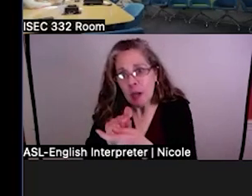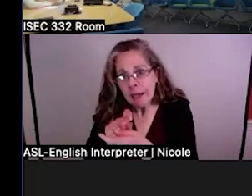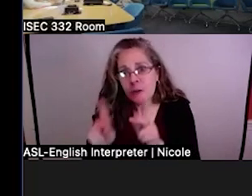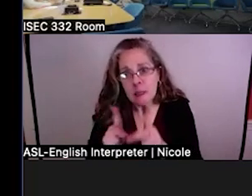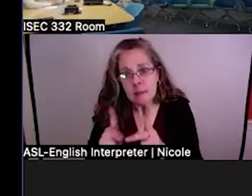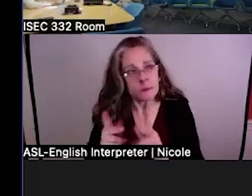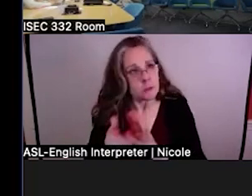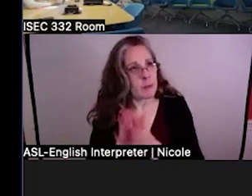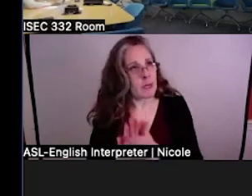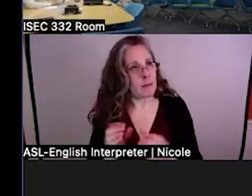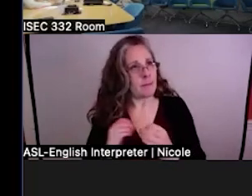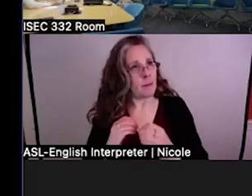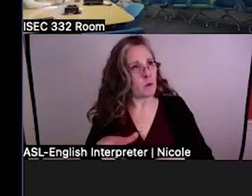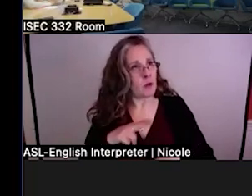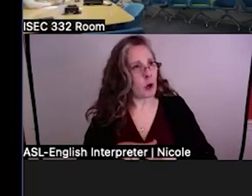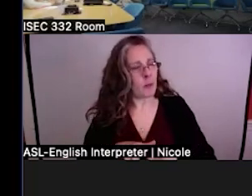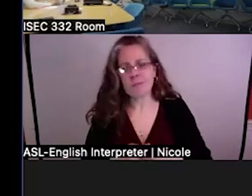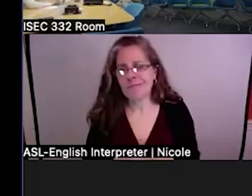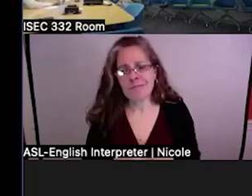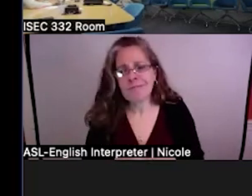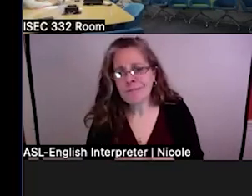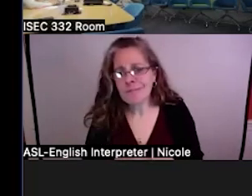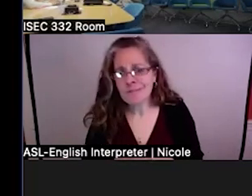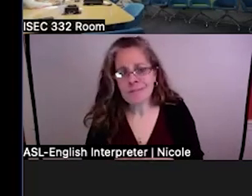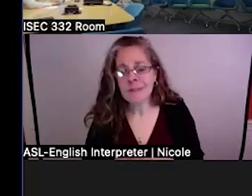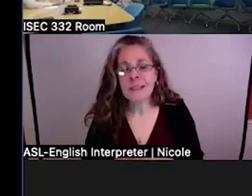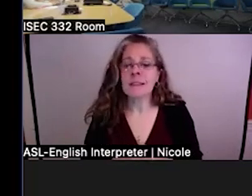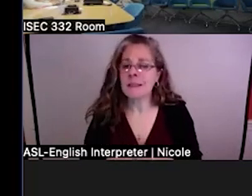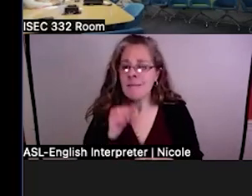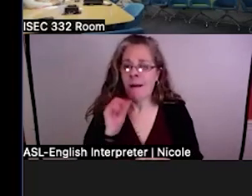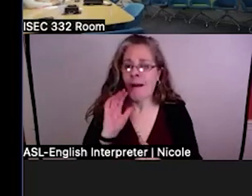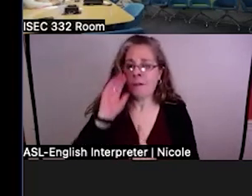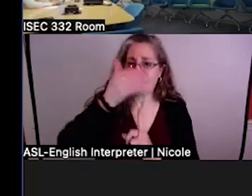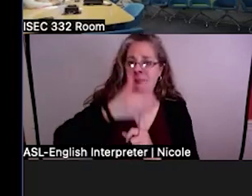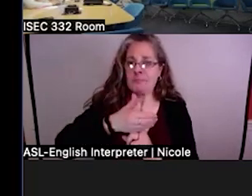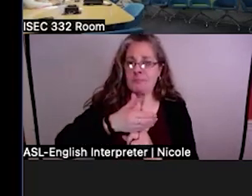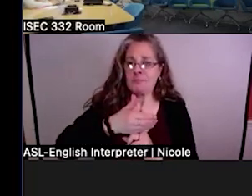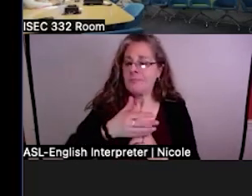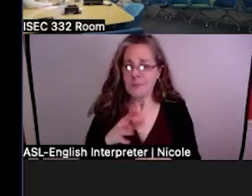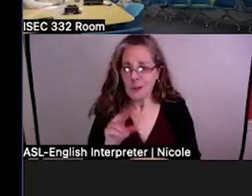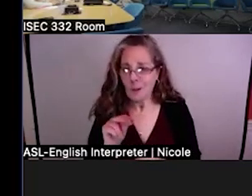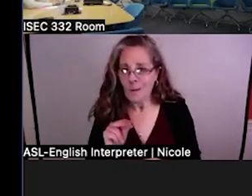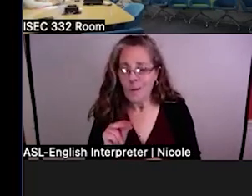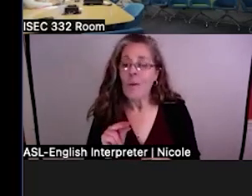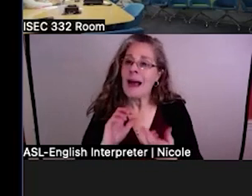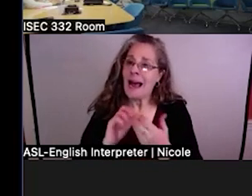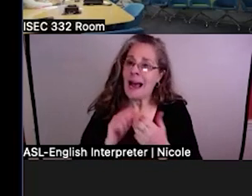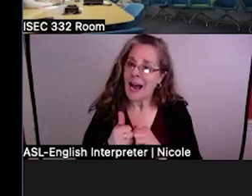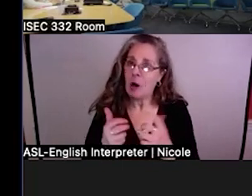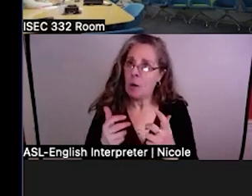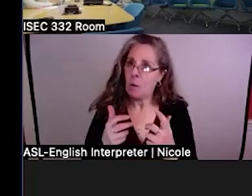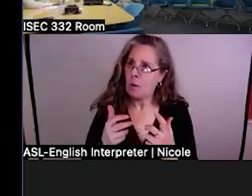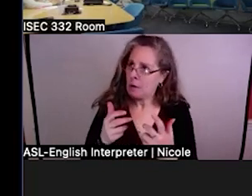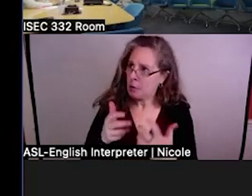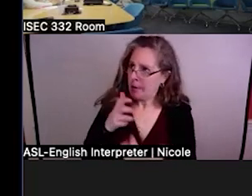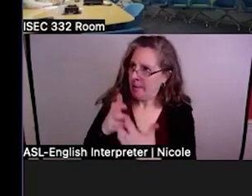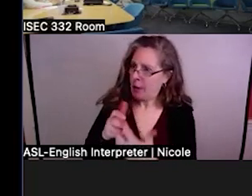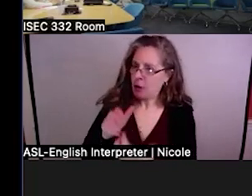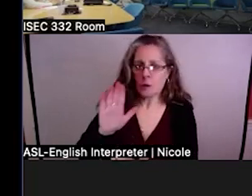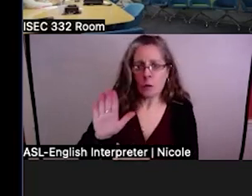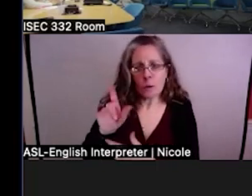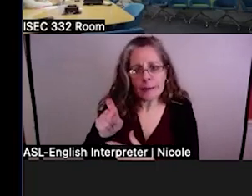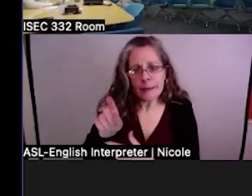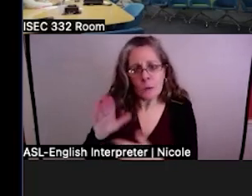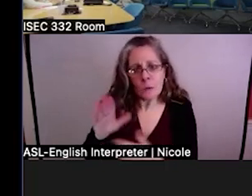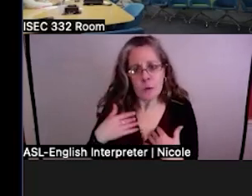not autistic, the goal becomes, how do we optimize outcomes for you based on your needs and your strengths? And